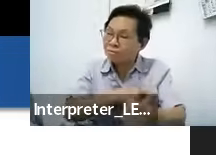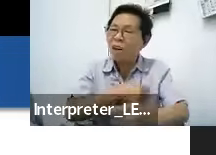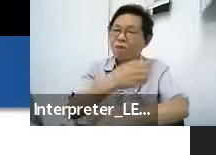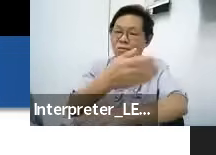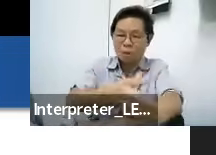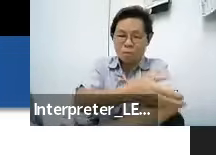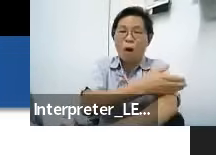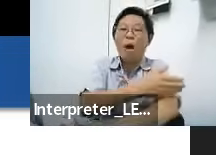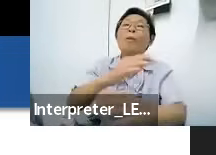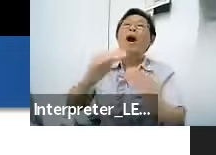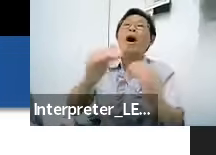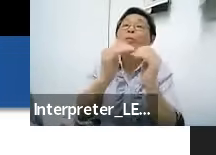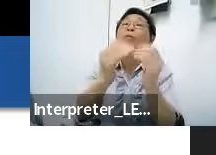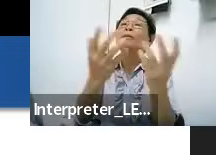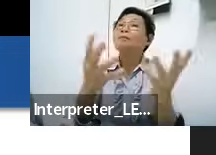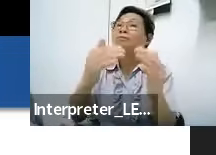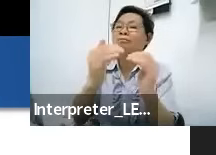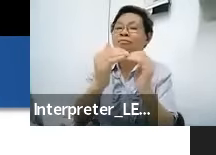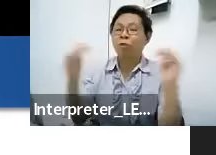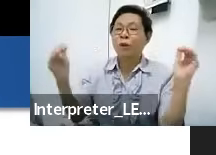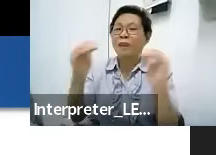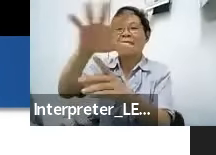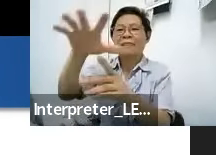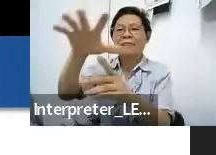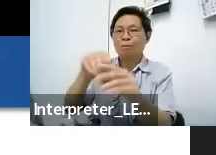inclusion. Next.